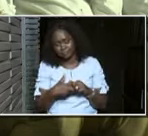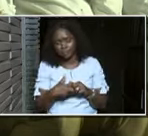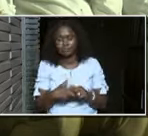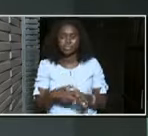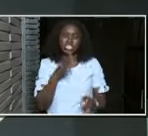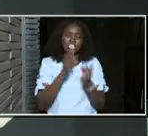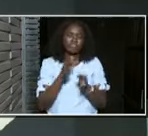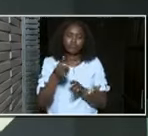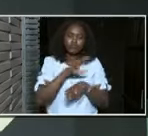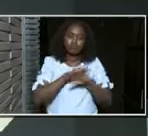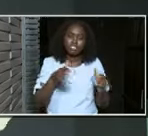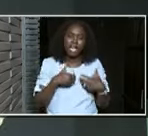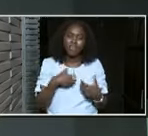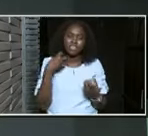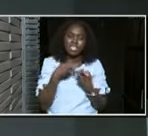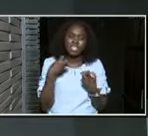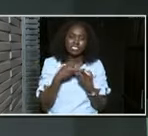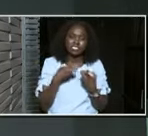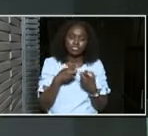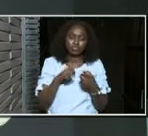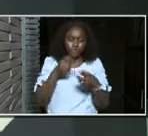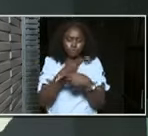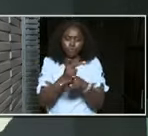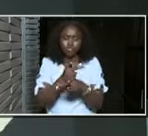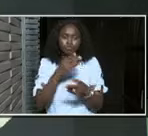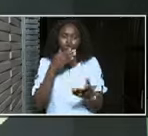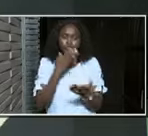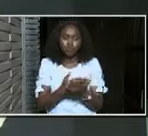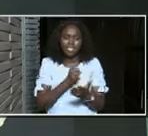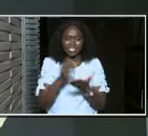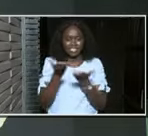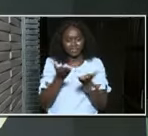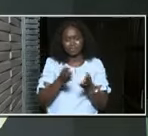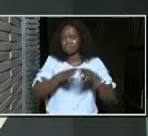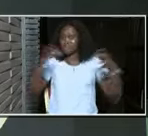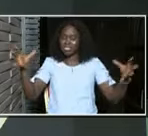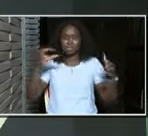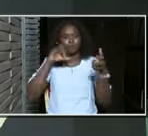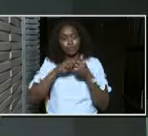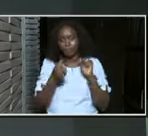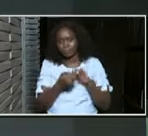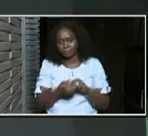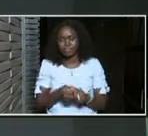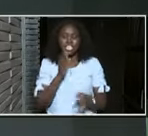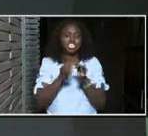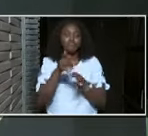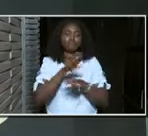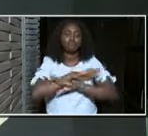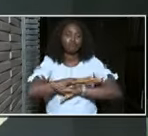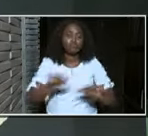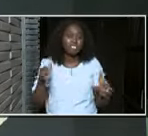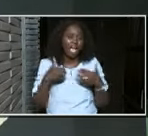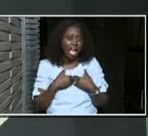If you don't have electricity to produce goods and services, huge problem. If you don't have